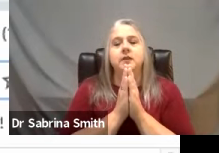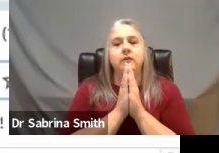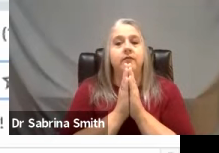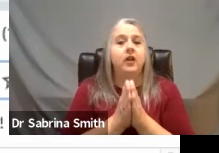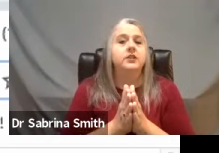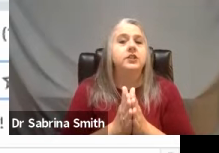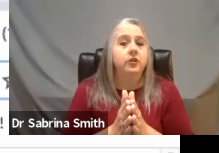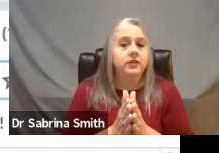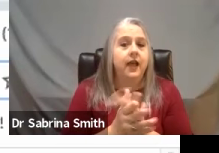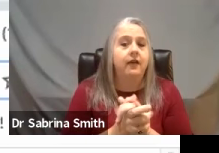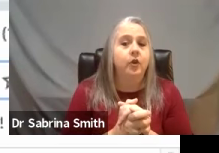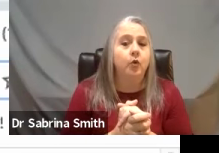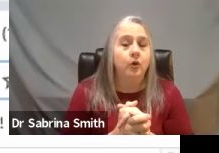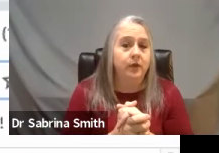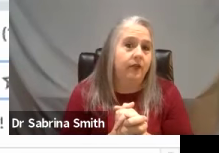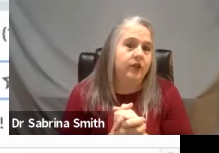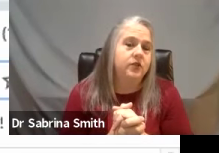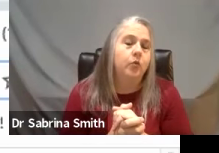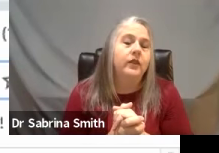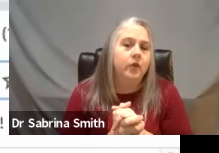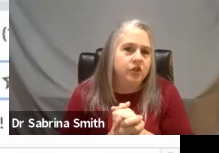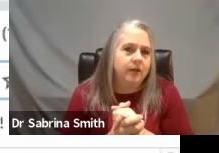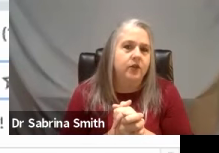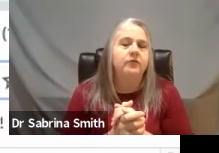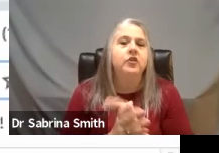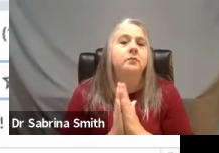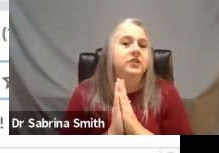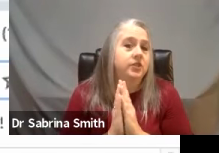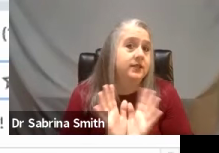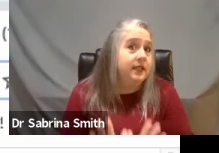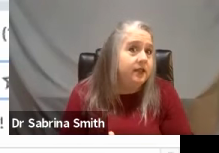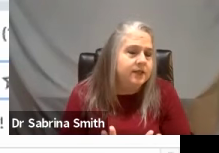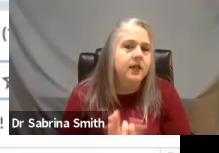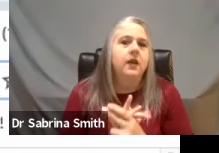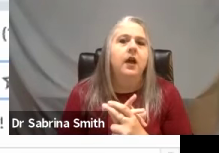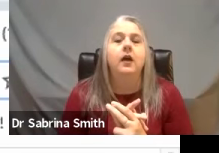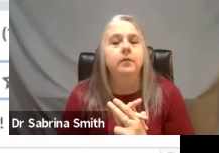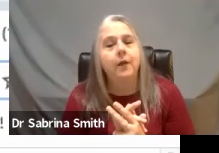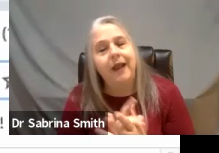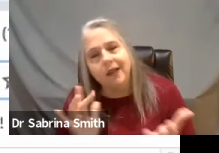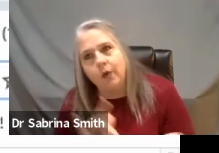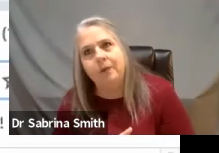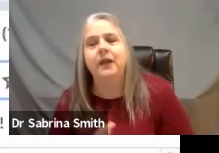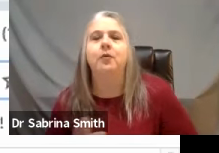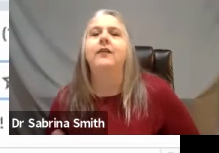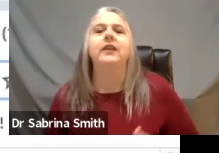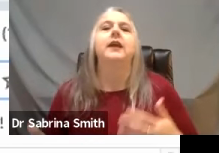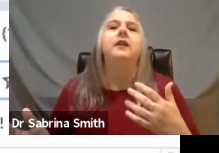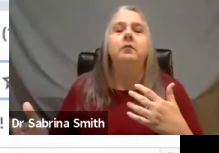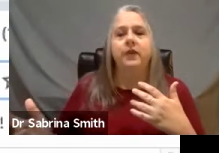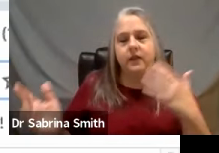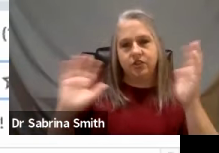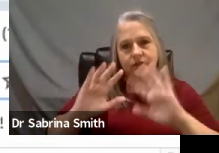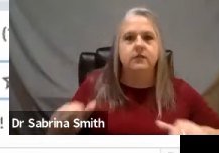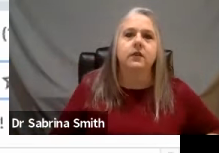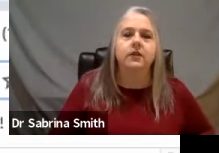from someone that volunteered to have their work put out there. So when the workshop's over, if you can please just delete this. I mean, I can go in and make it private again,